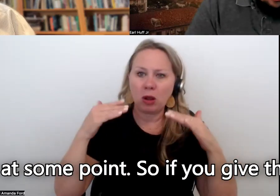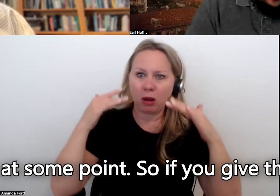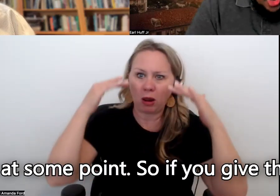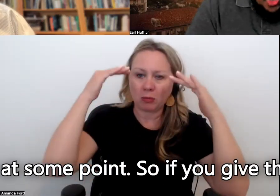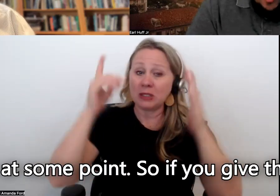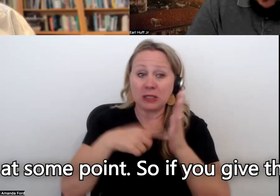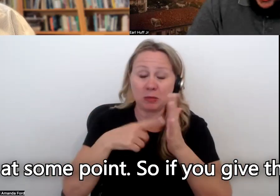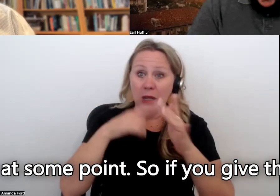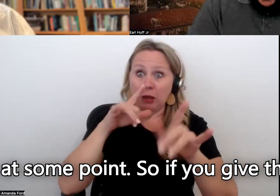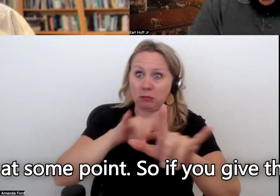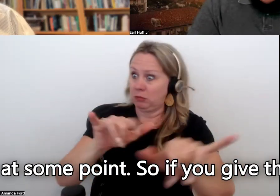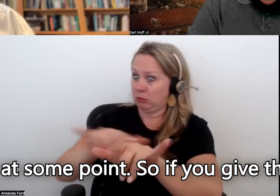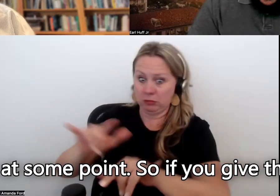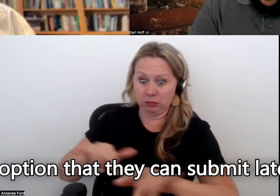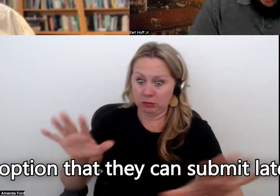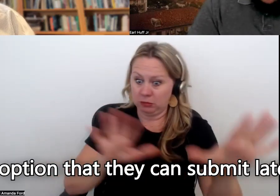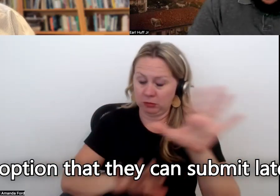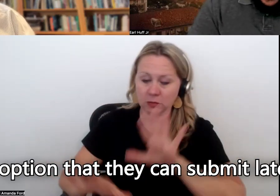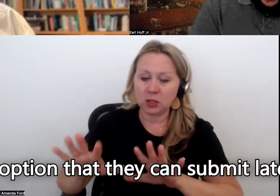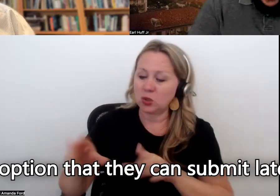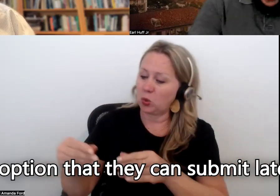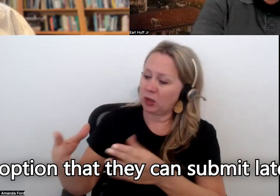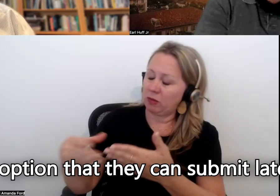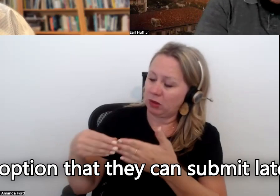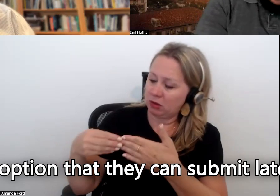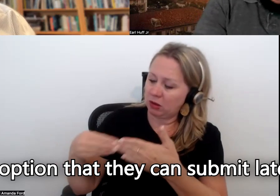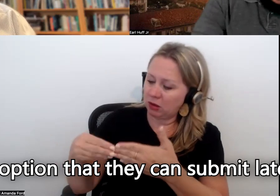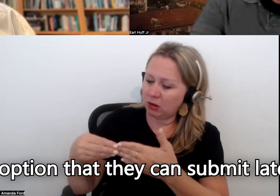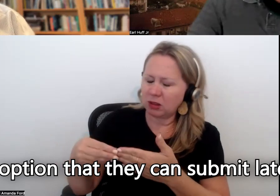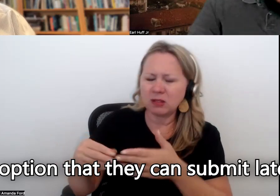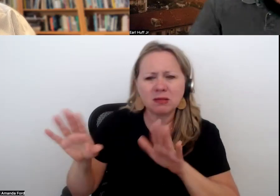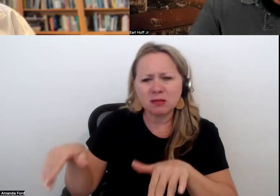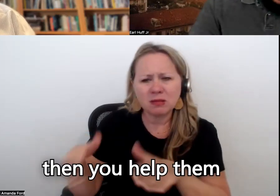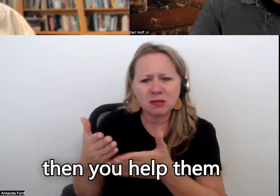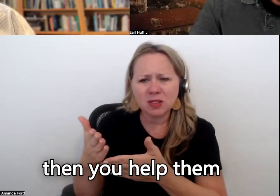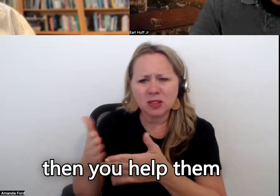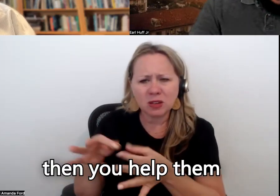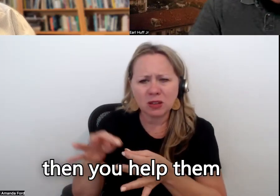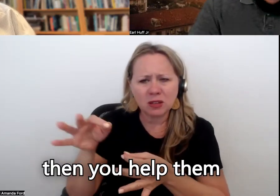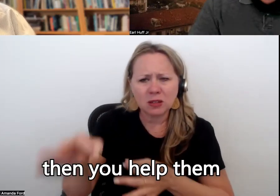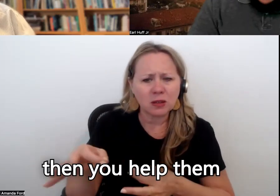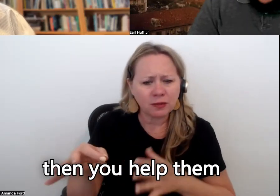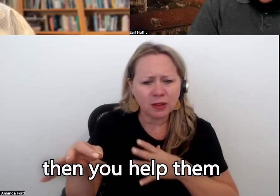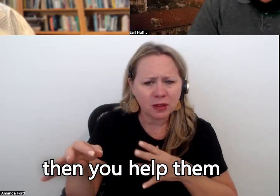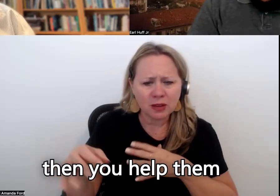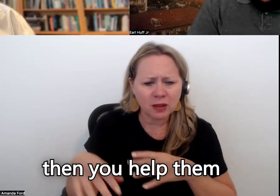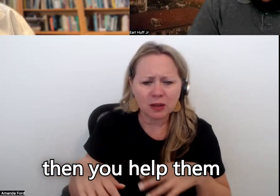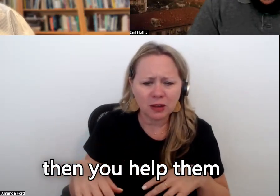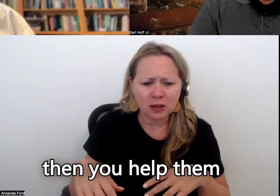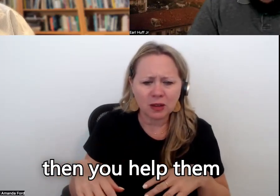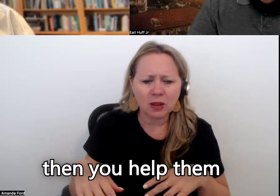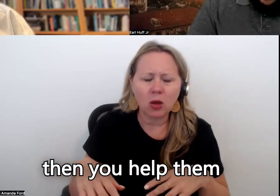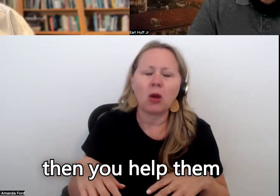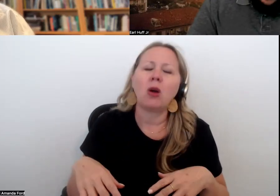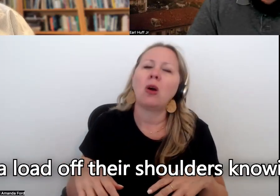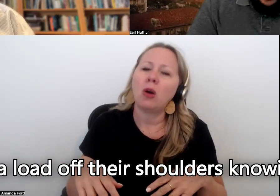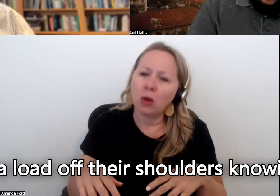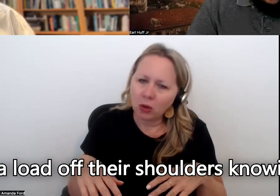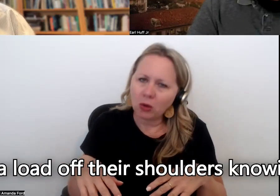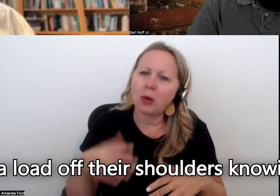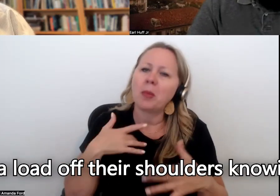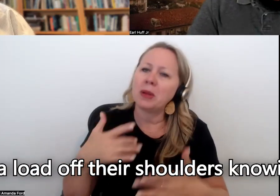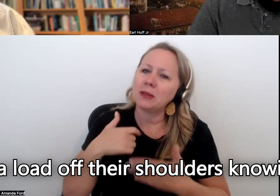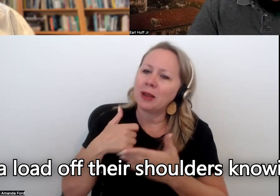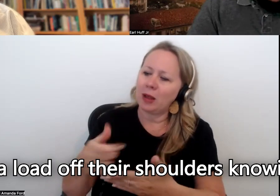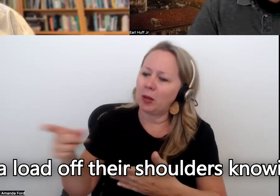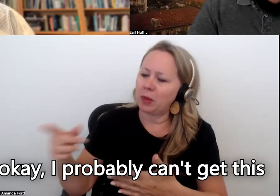some point. So if you give them the option that they can submit later, then you help them take a